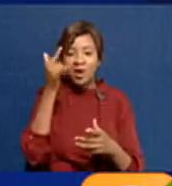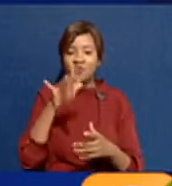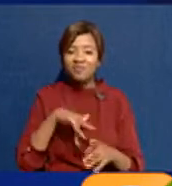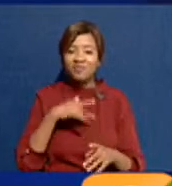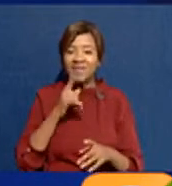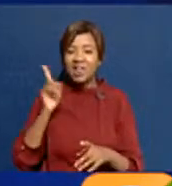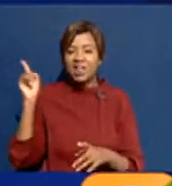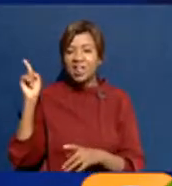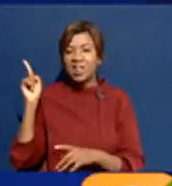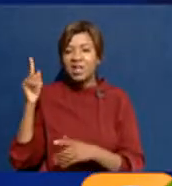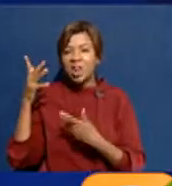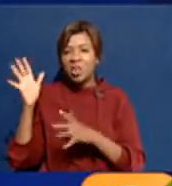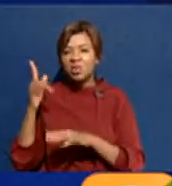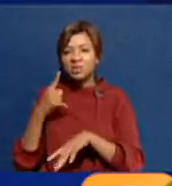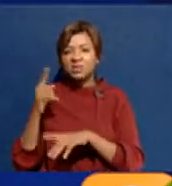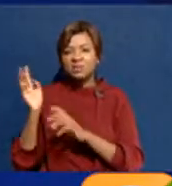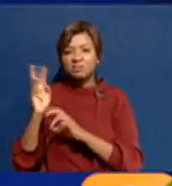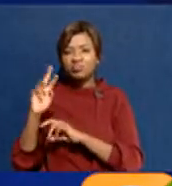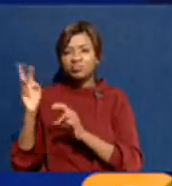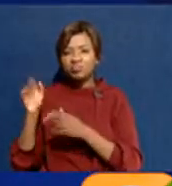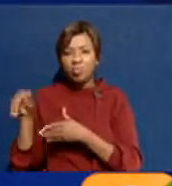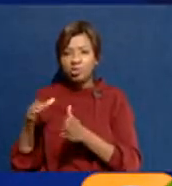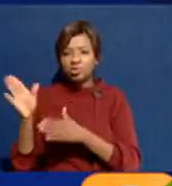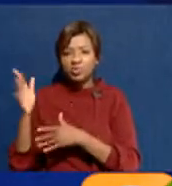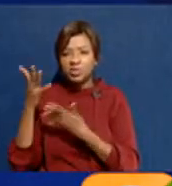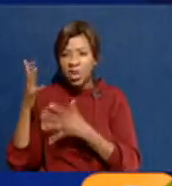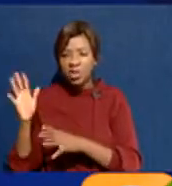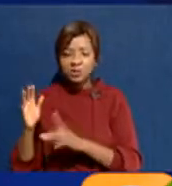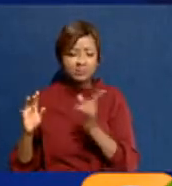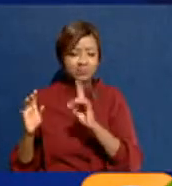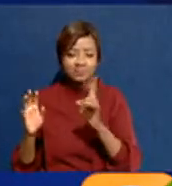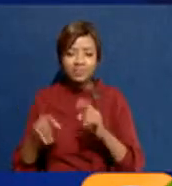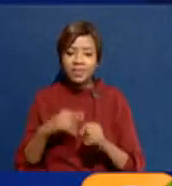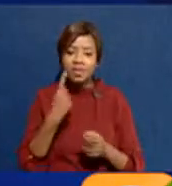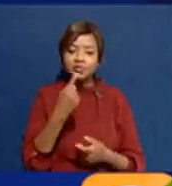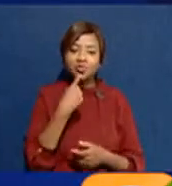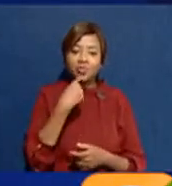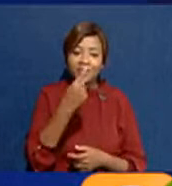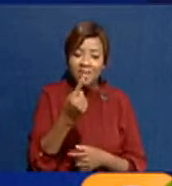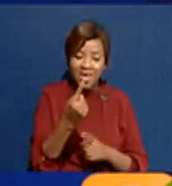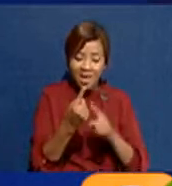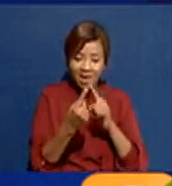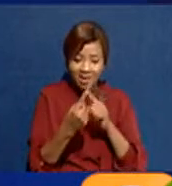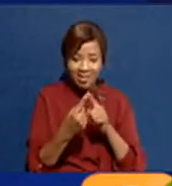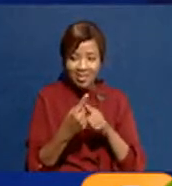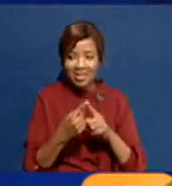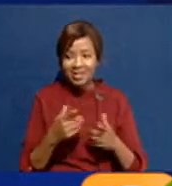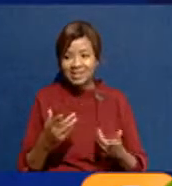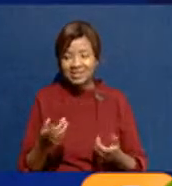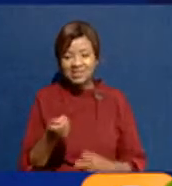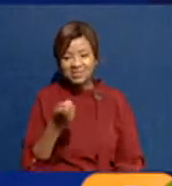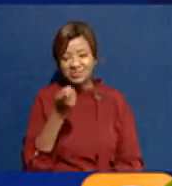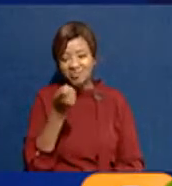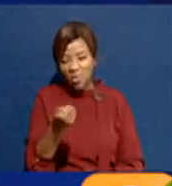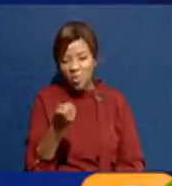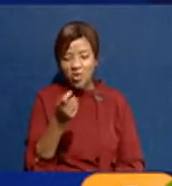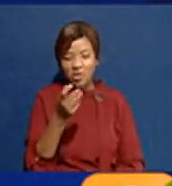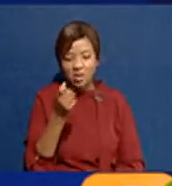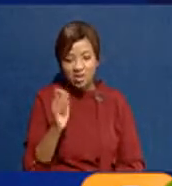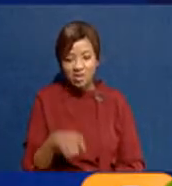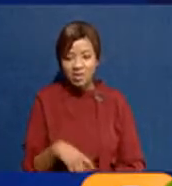100 bob. What is 100 bob in the greater scheme of things? It is really a drop in the ocean. We